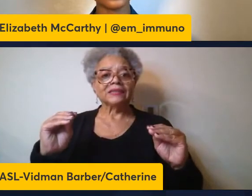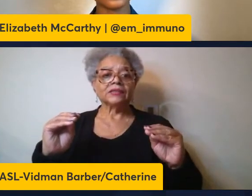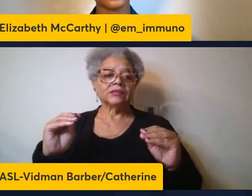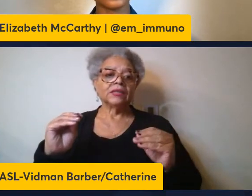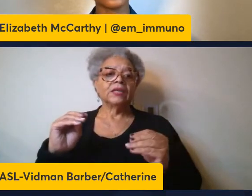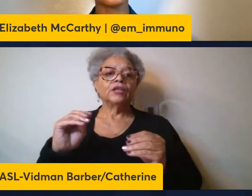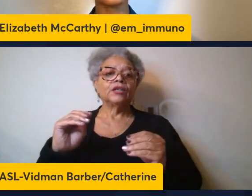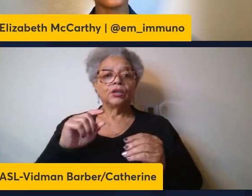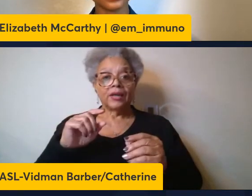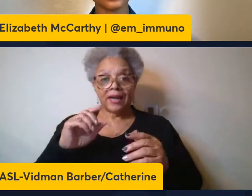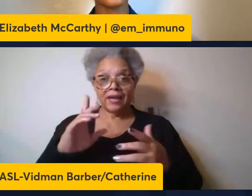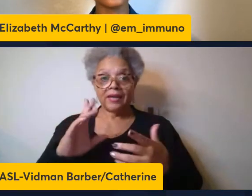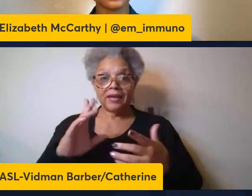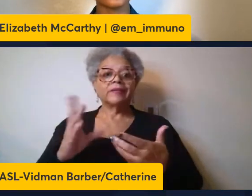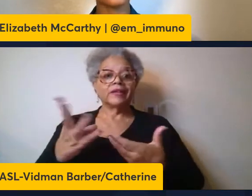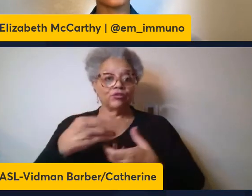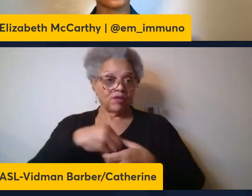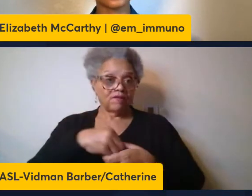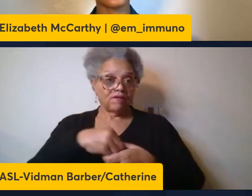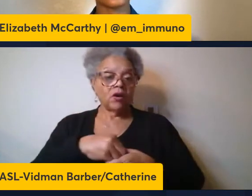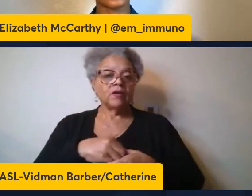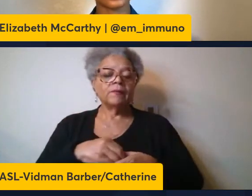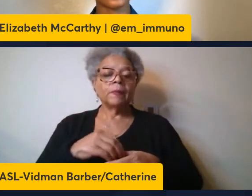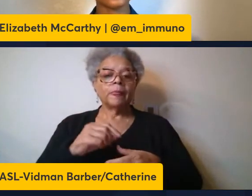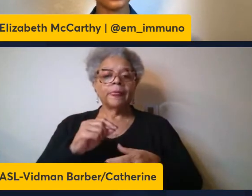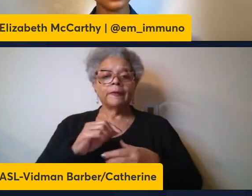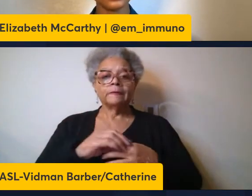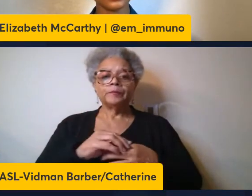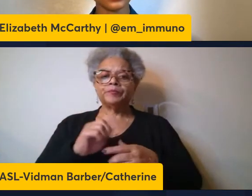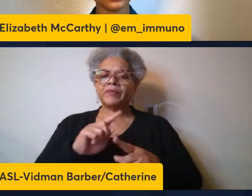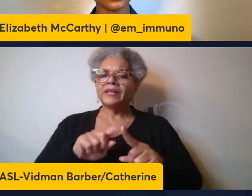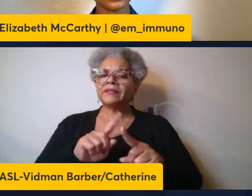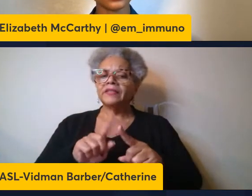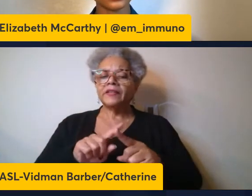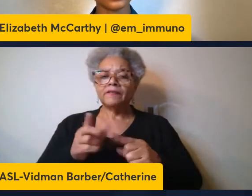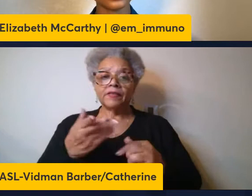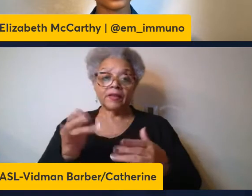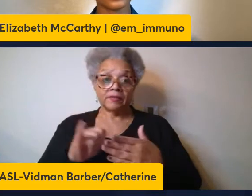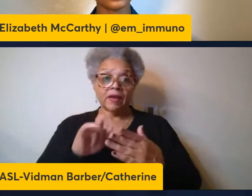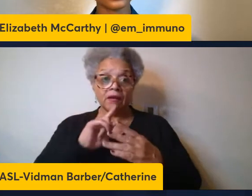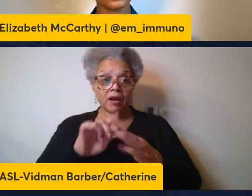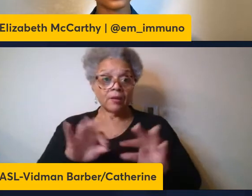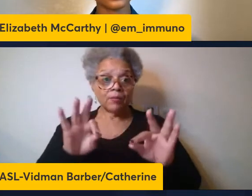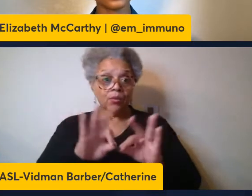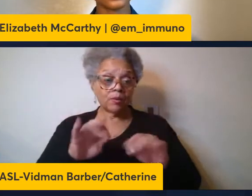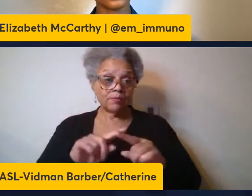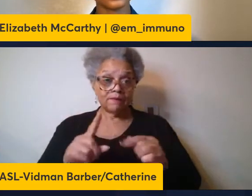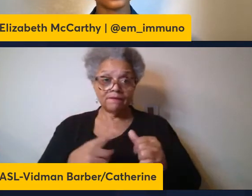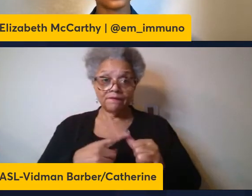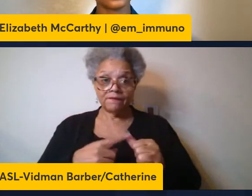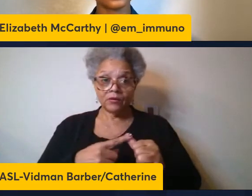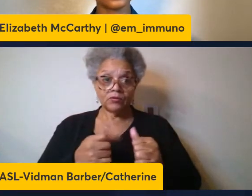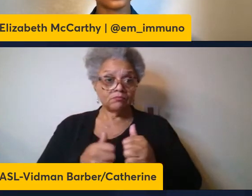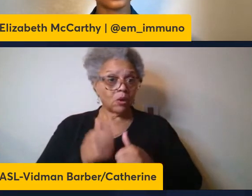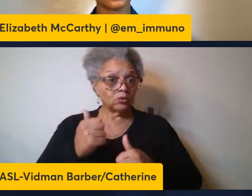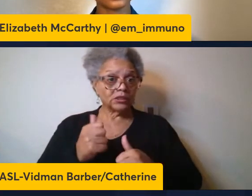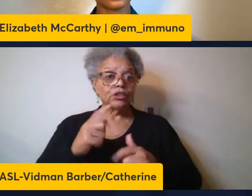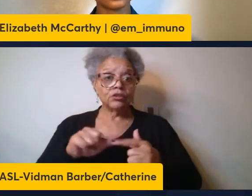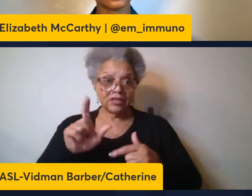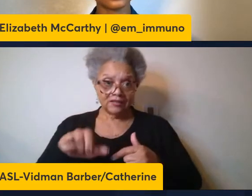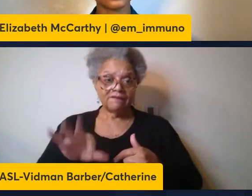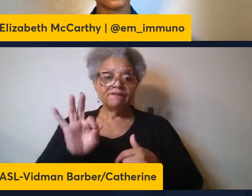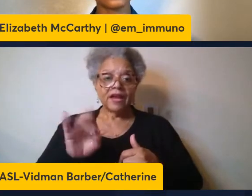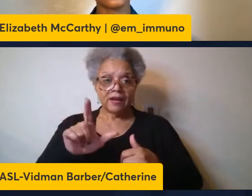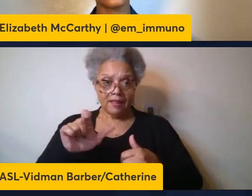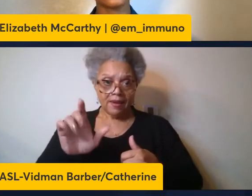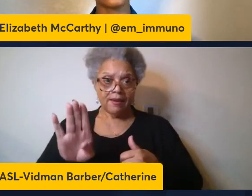into. And there are other things that I think are important, but first and foremost, you need to find a lab